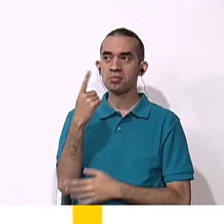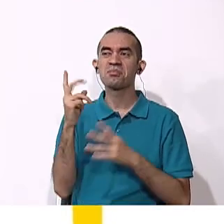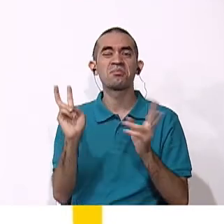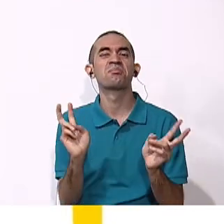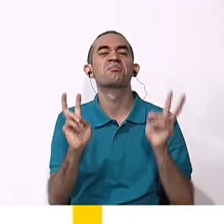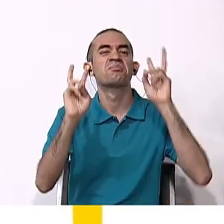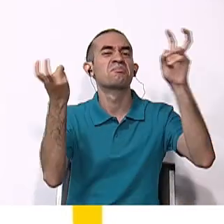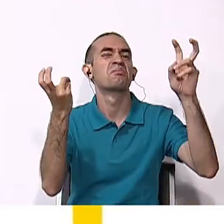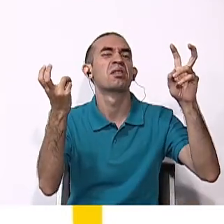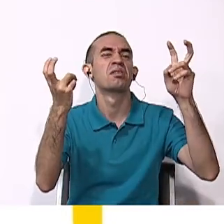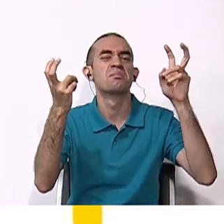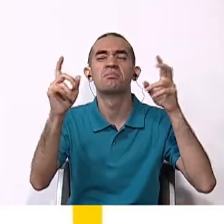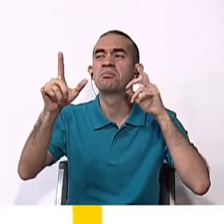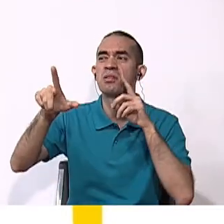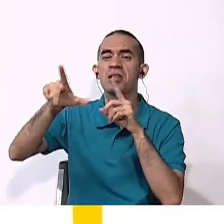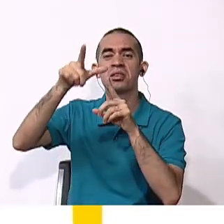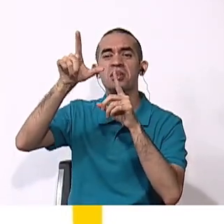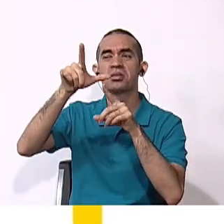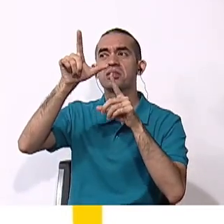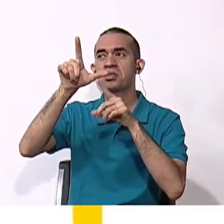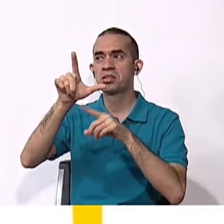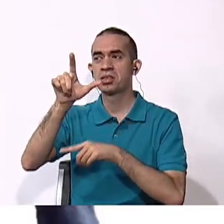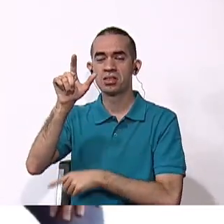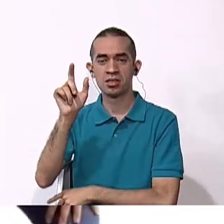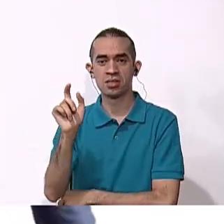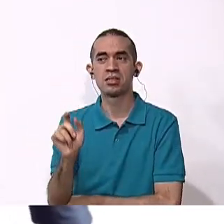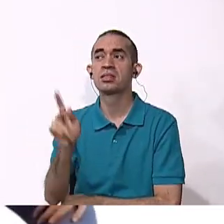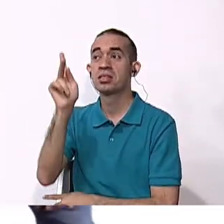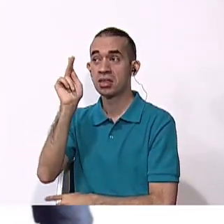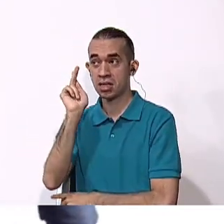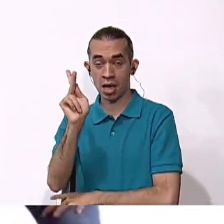about the letter K.